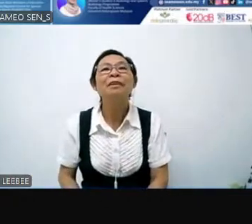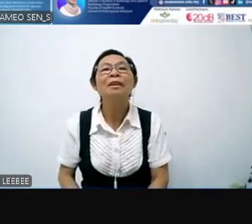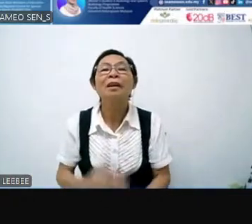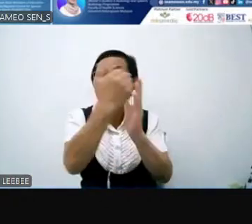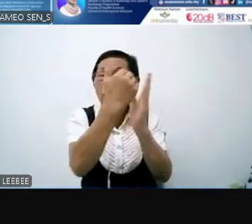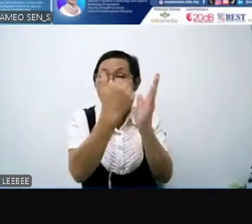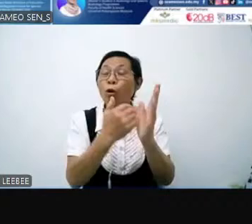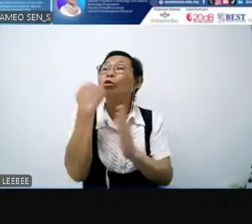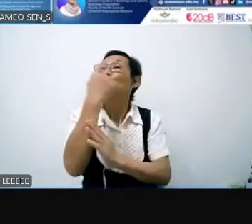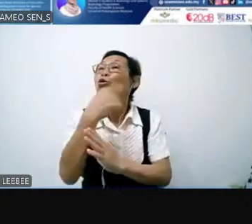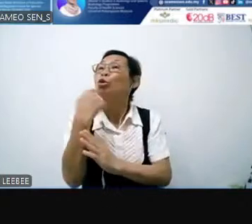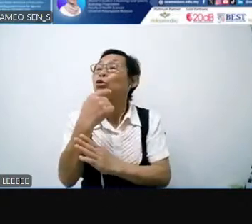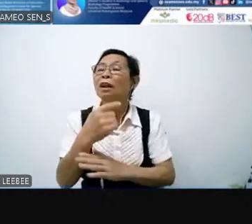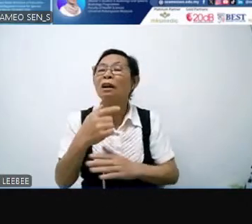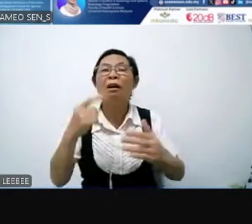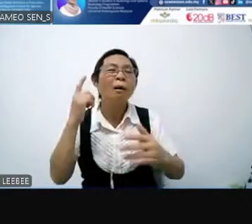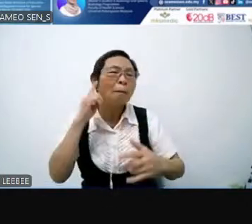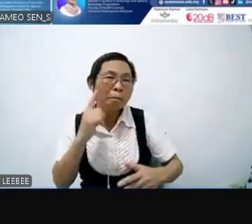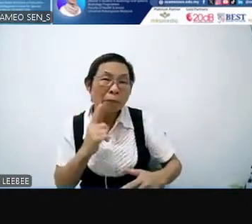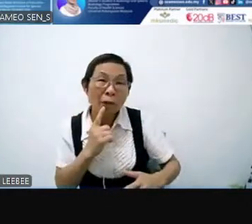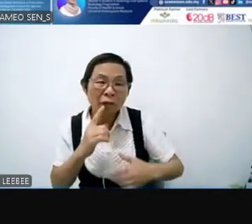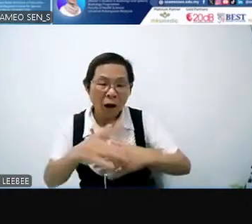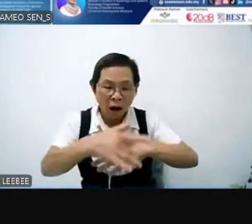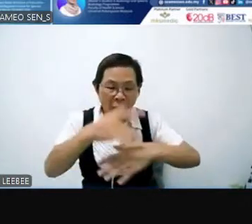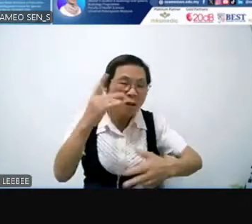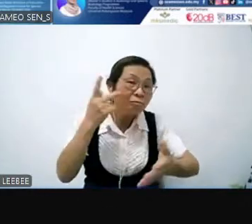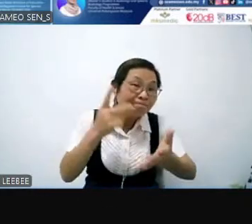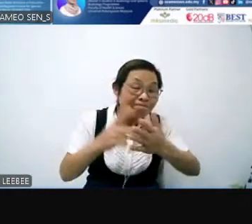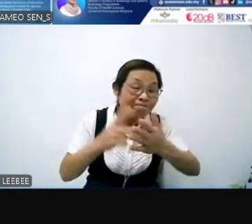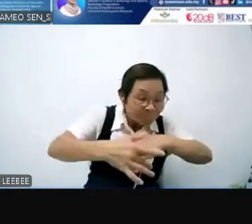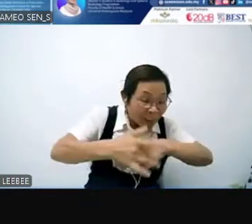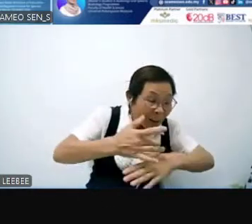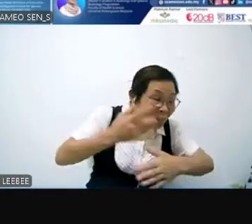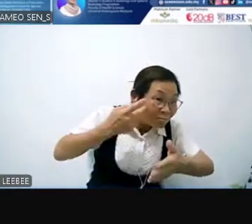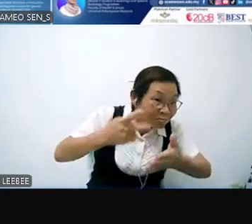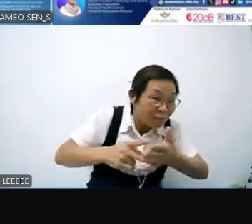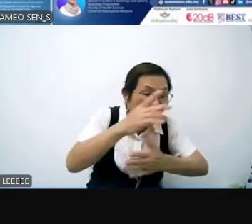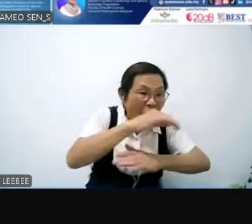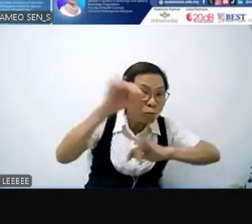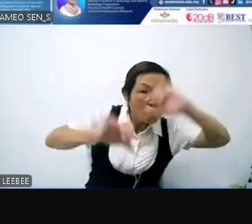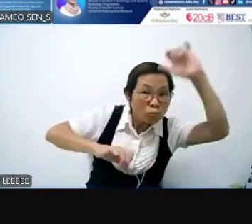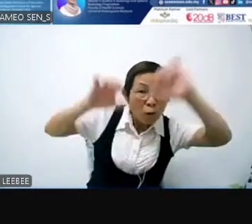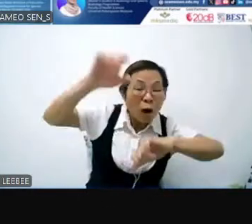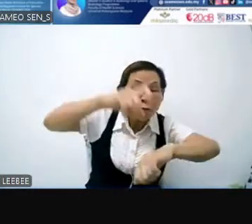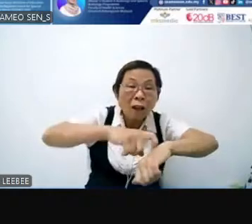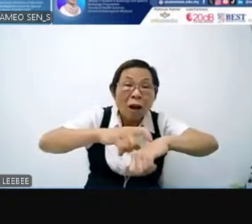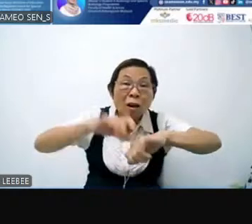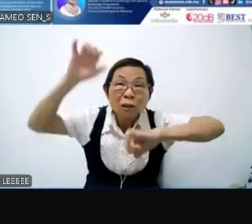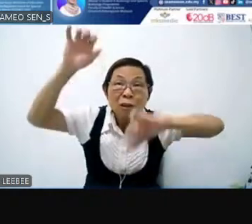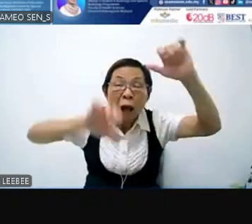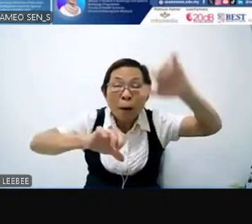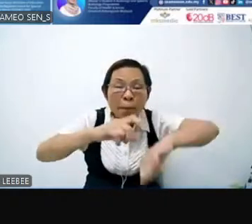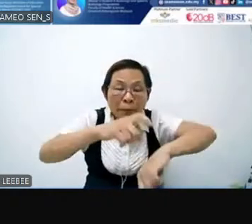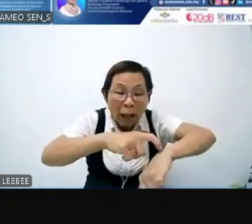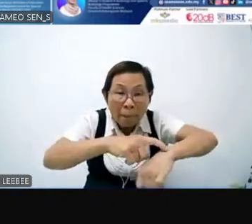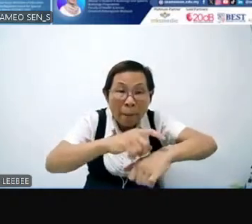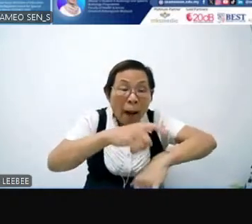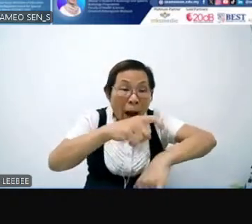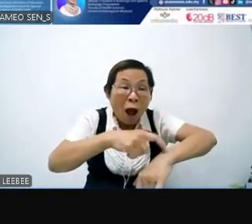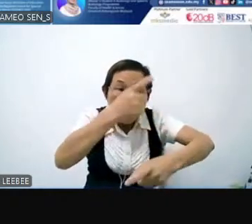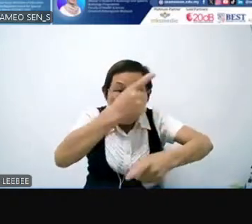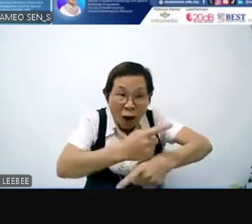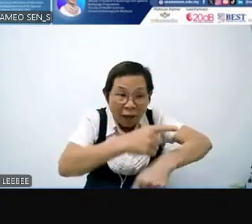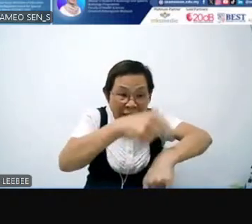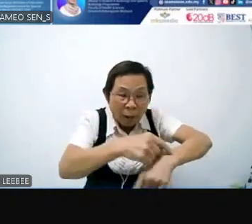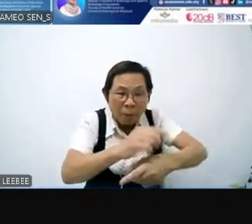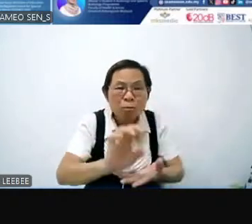with hearing loss, early identification and access to timely rehabilitations are essential